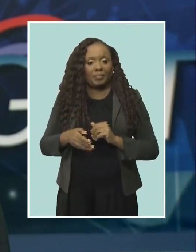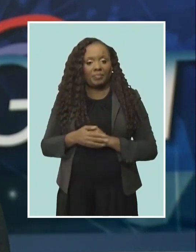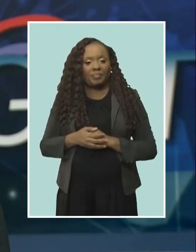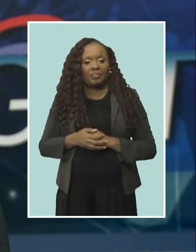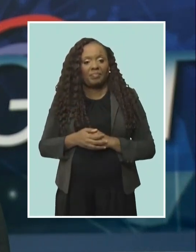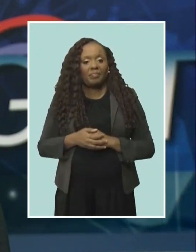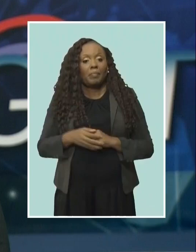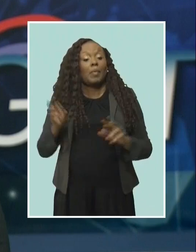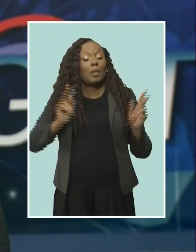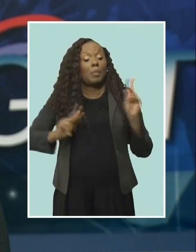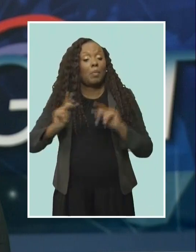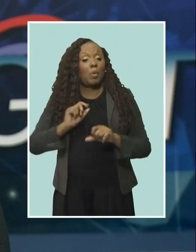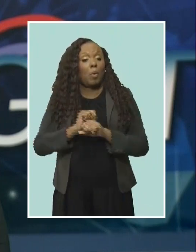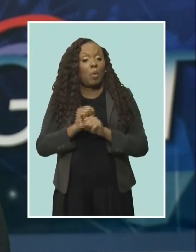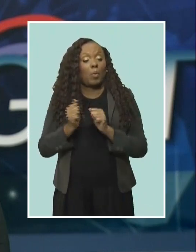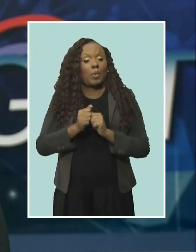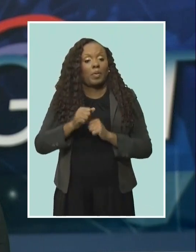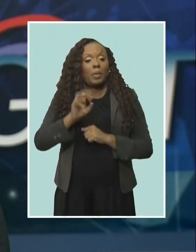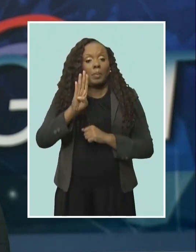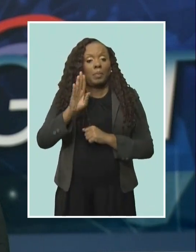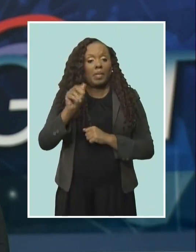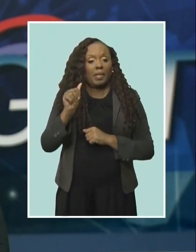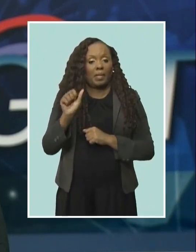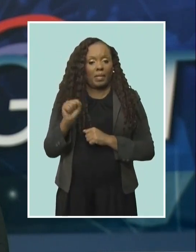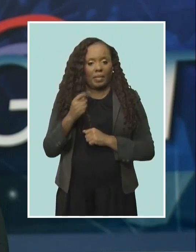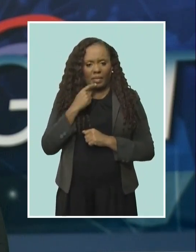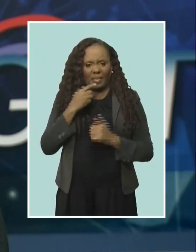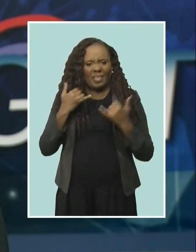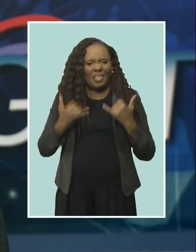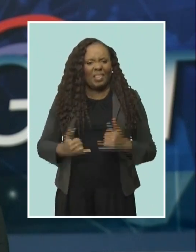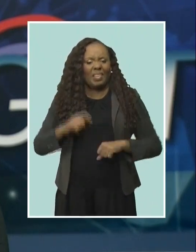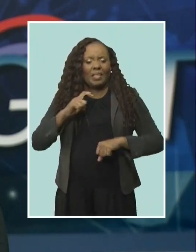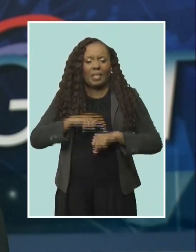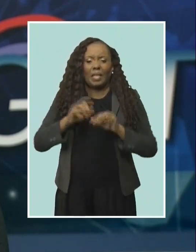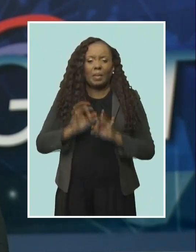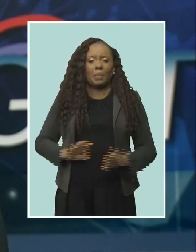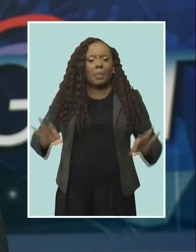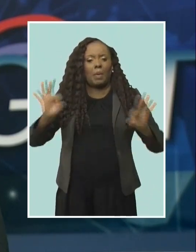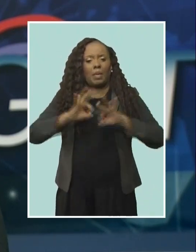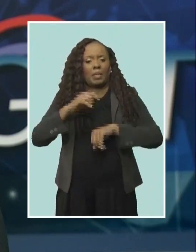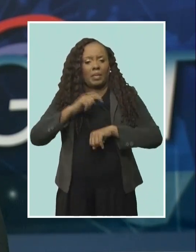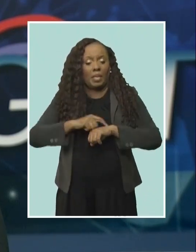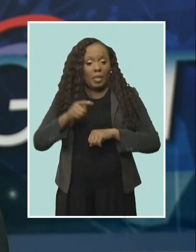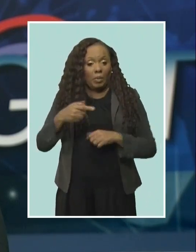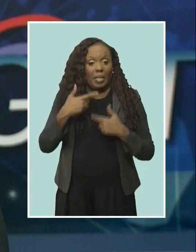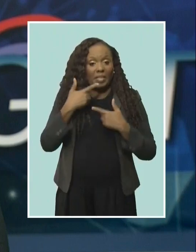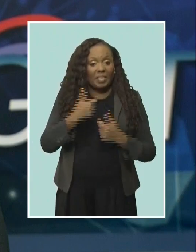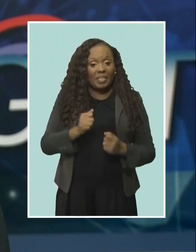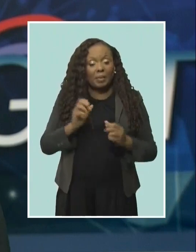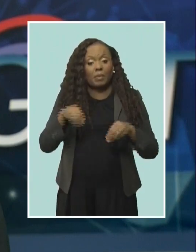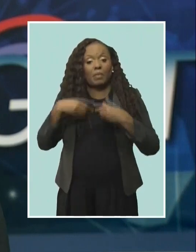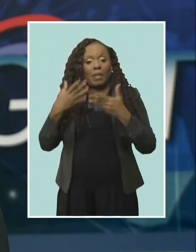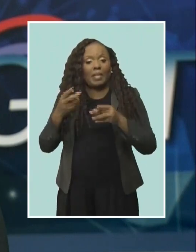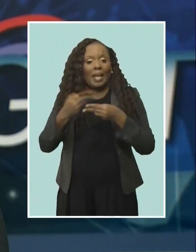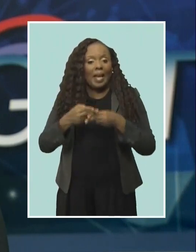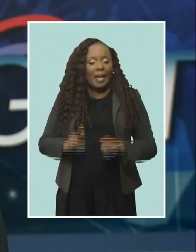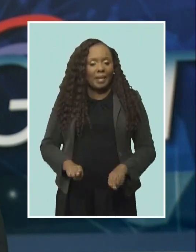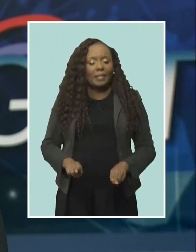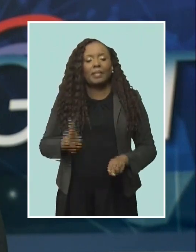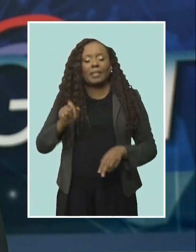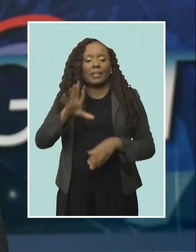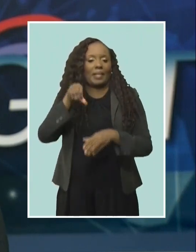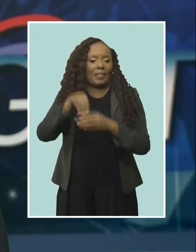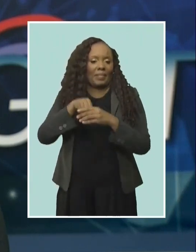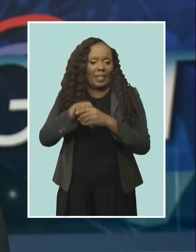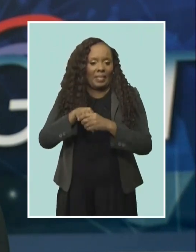Officials at the Barbados Agricultural Society say now is the ideal time for those interested in supplying eggs to invest in the